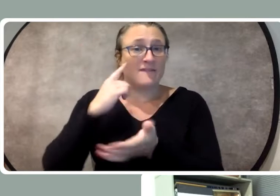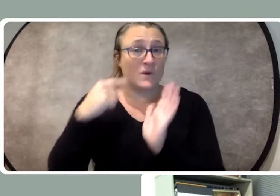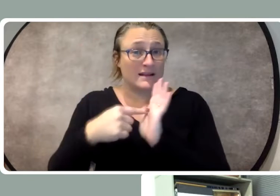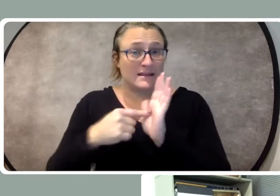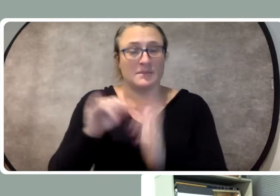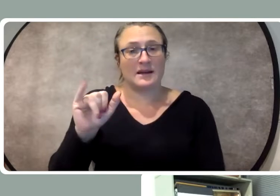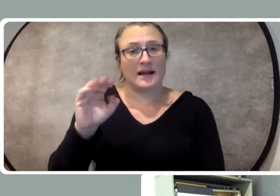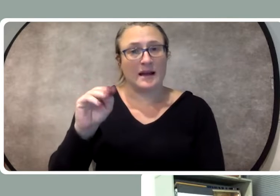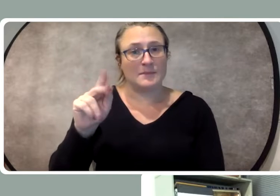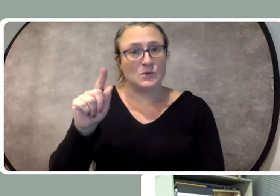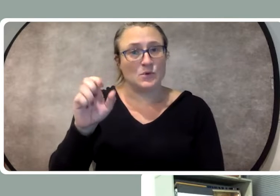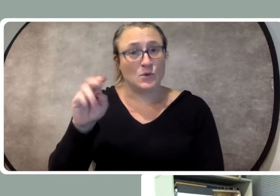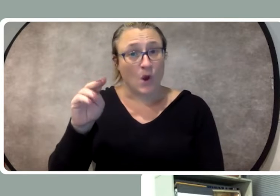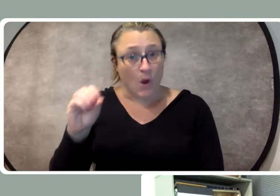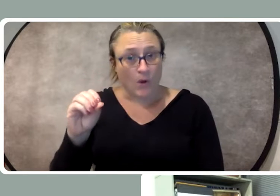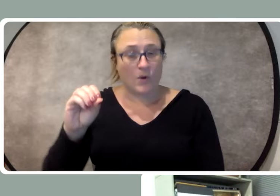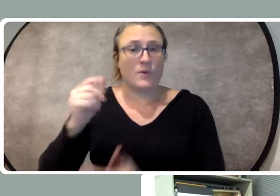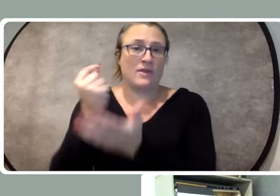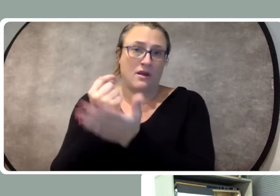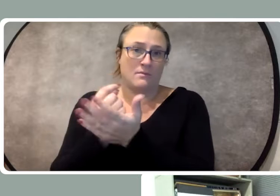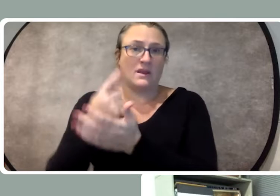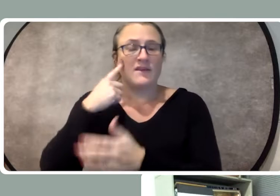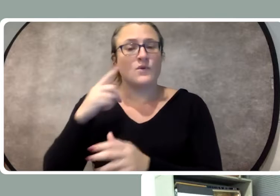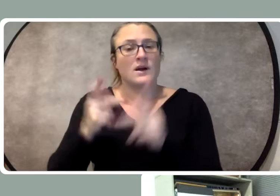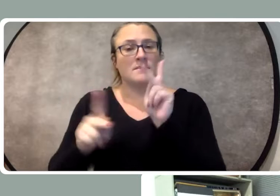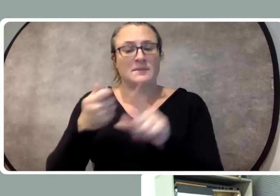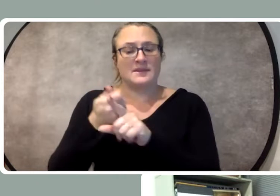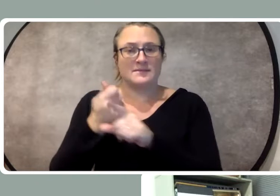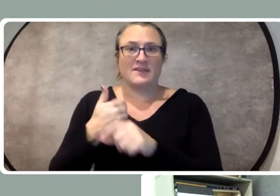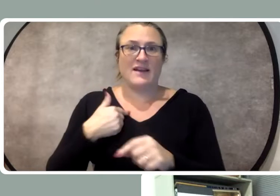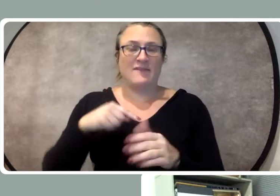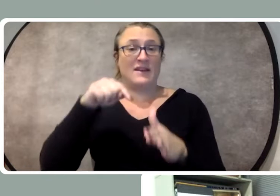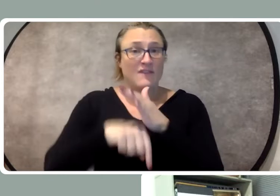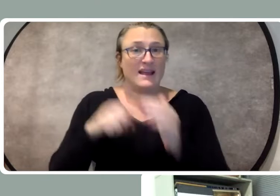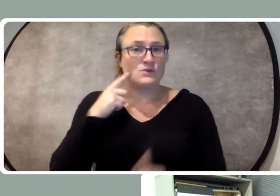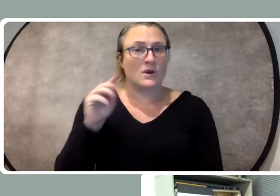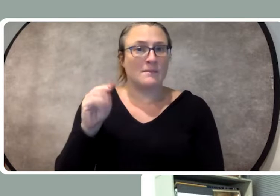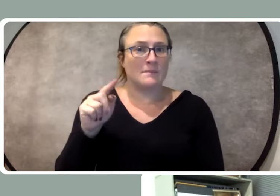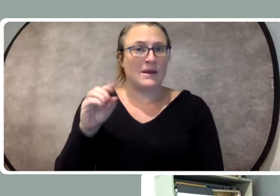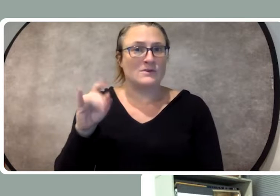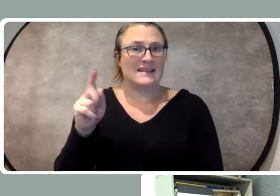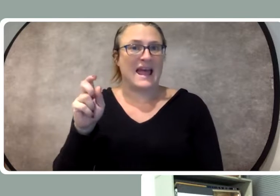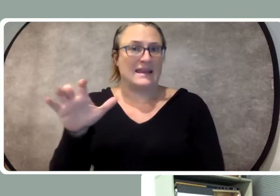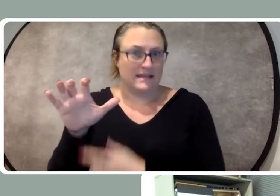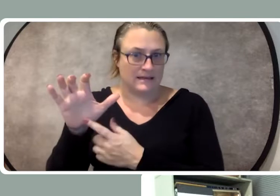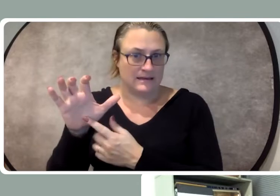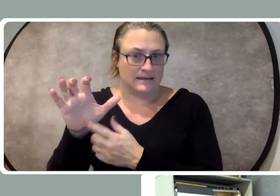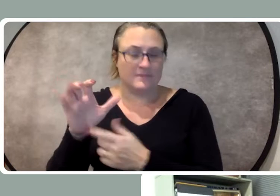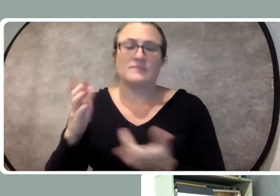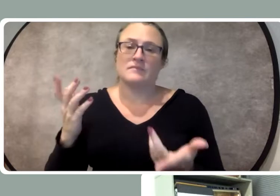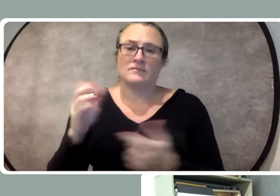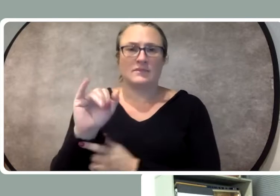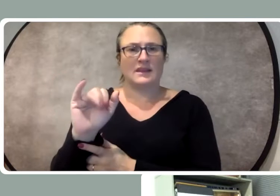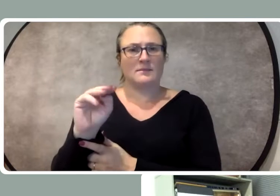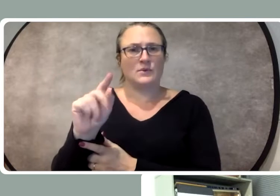immunotherapy for patients who have advanced or metastatic triple negative breast cancer. And immunotherapy is